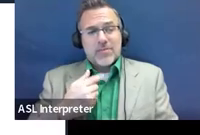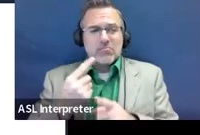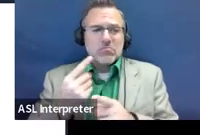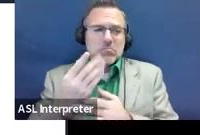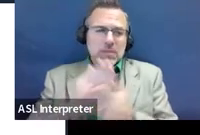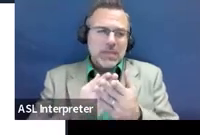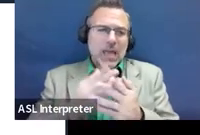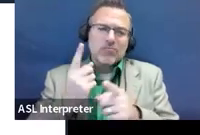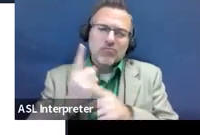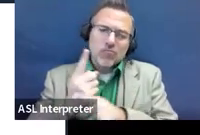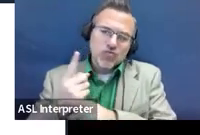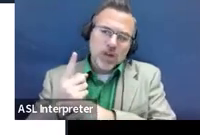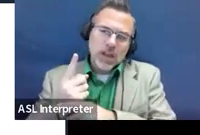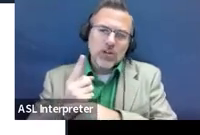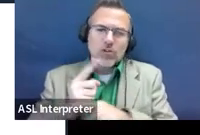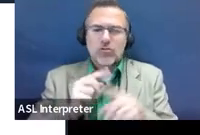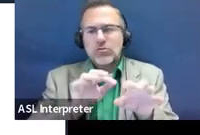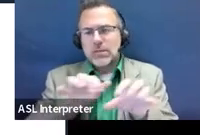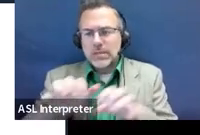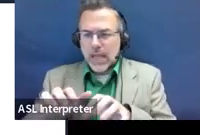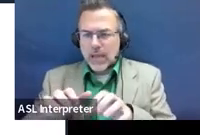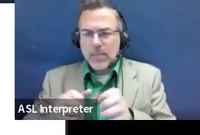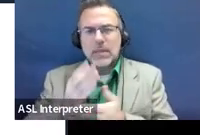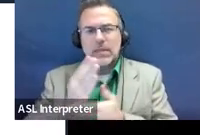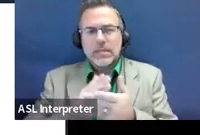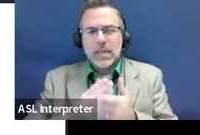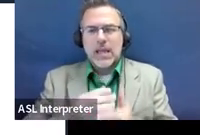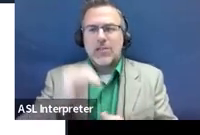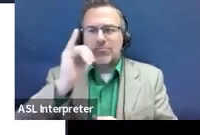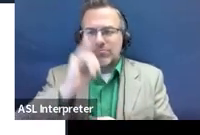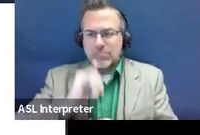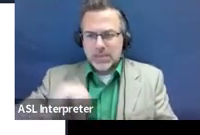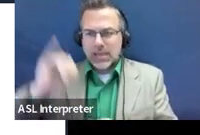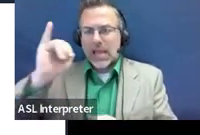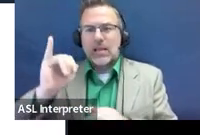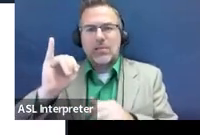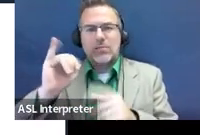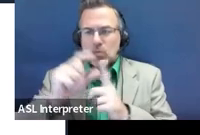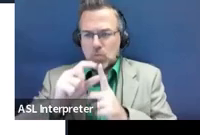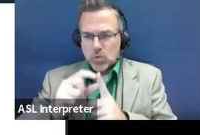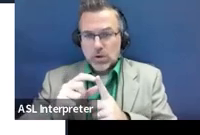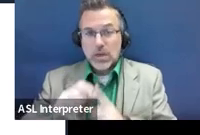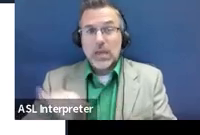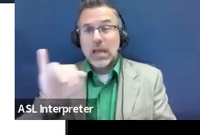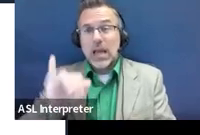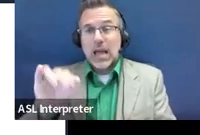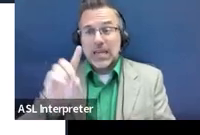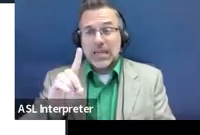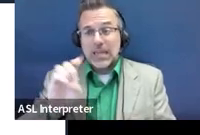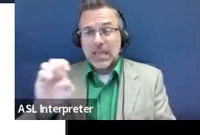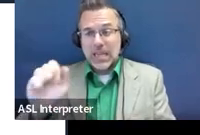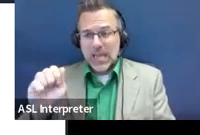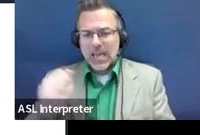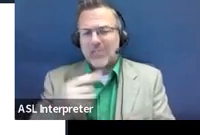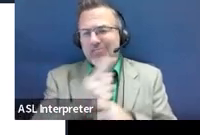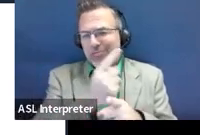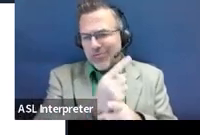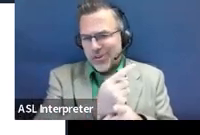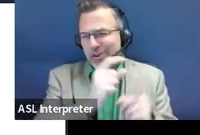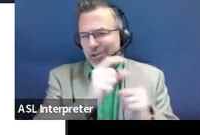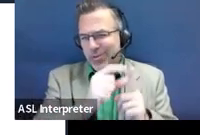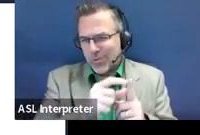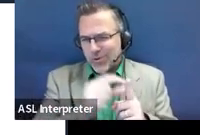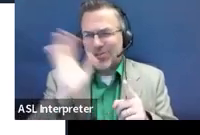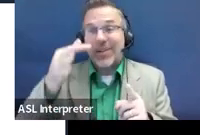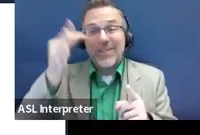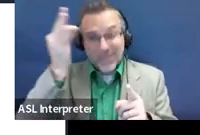And then there are some that are in italics, because IDEA is the regular typed words. That's the federal